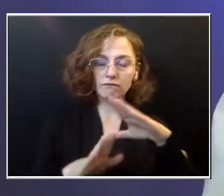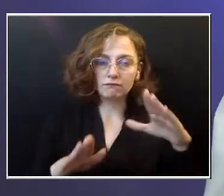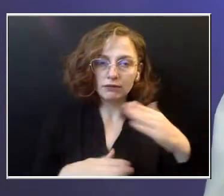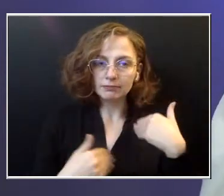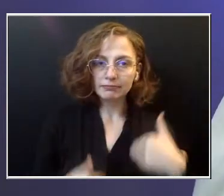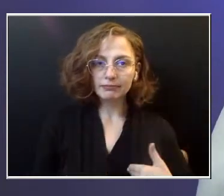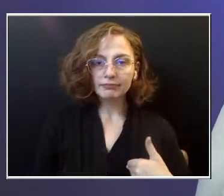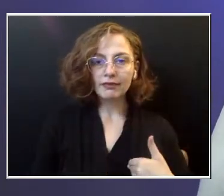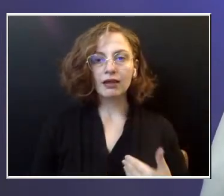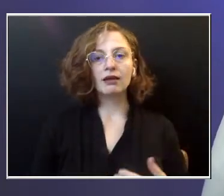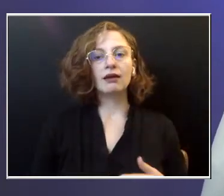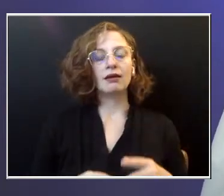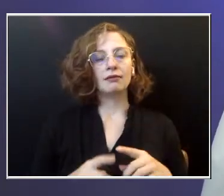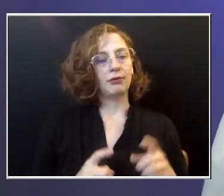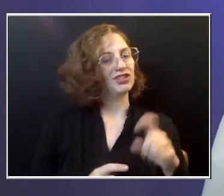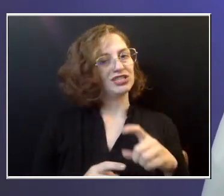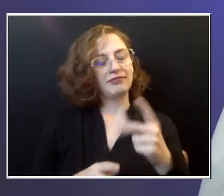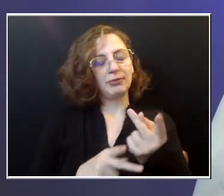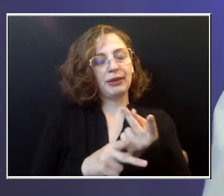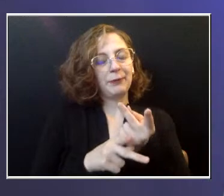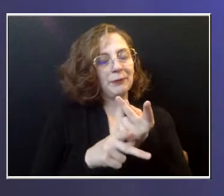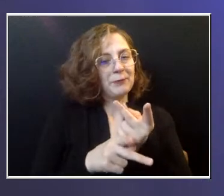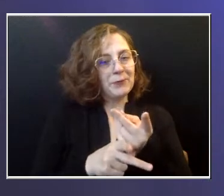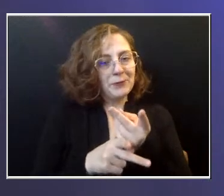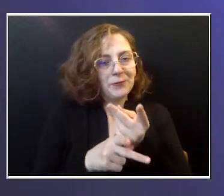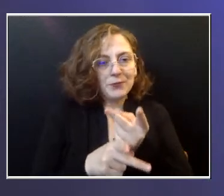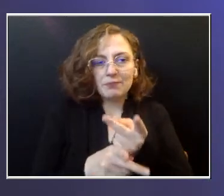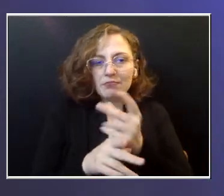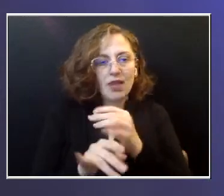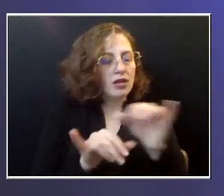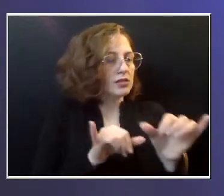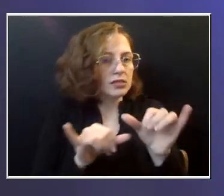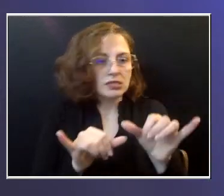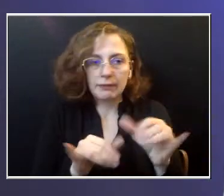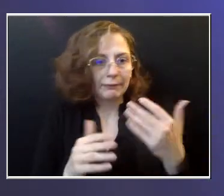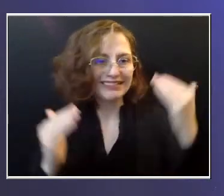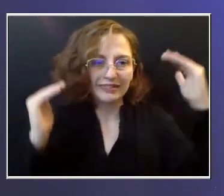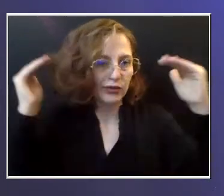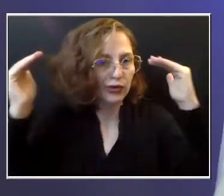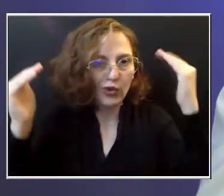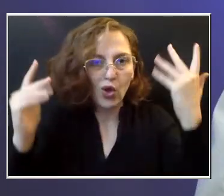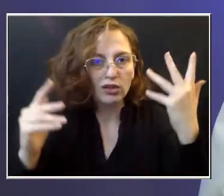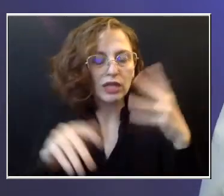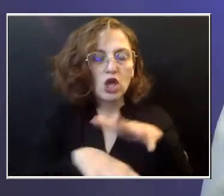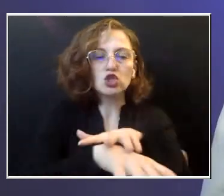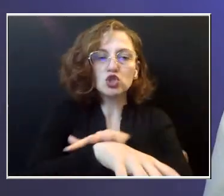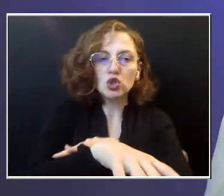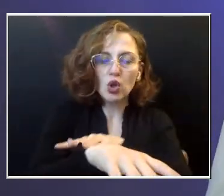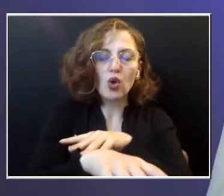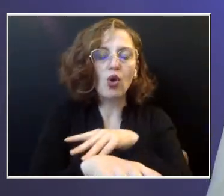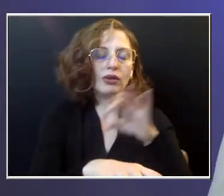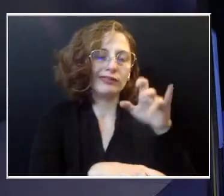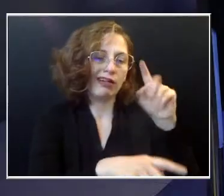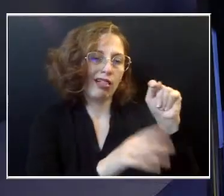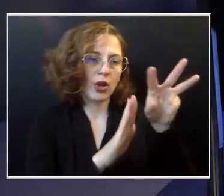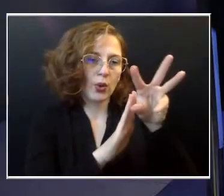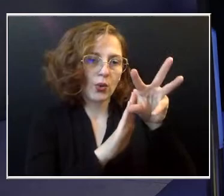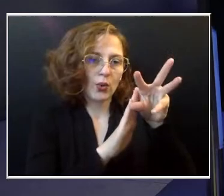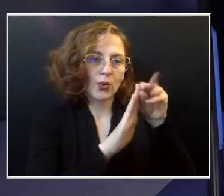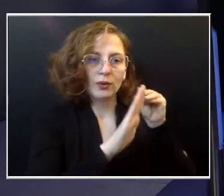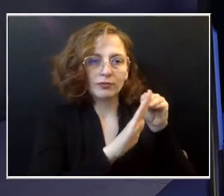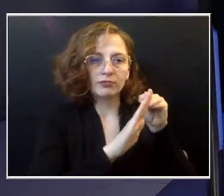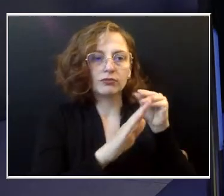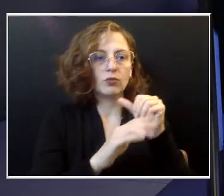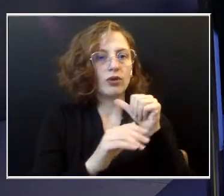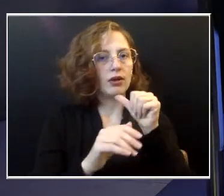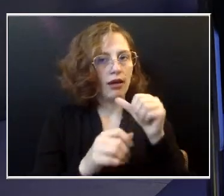as we can just with an adult. Trying to slowly pull this clot out without causing any damage as well. So Amy and Bruce, when you heard that